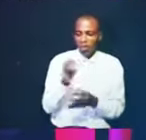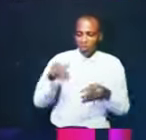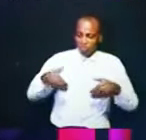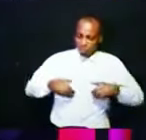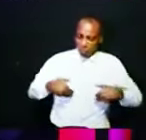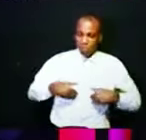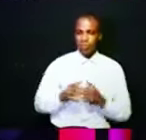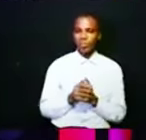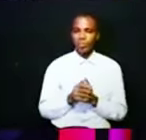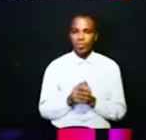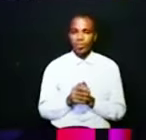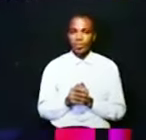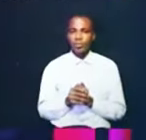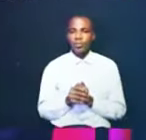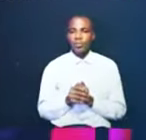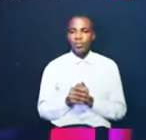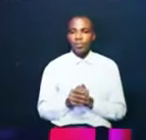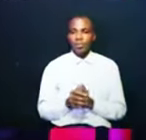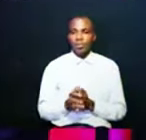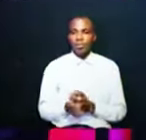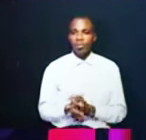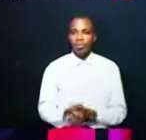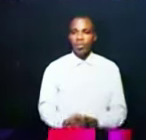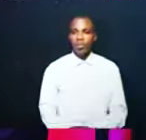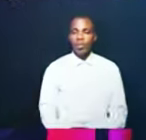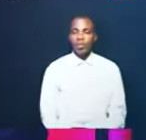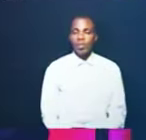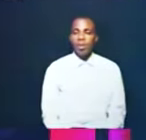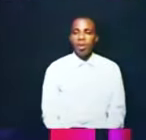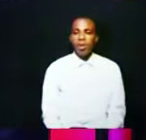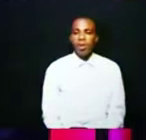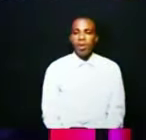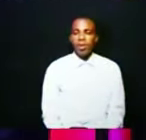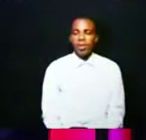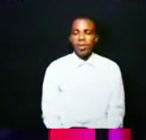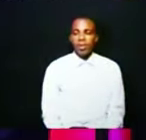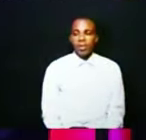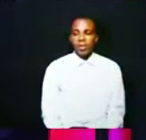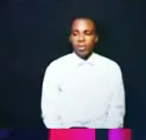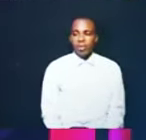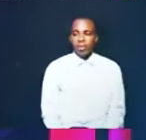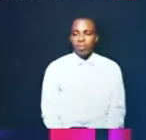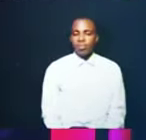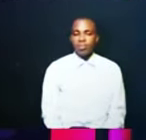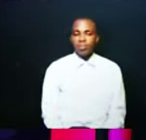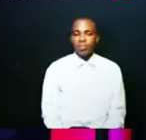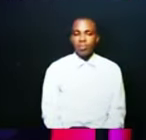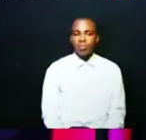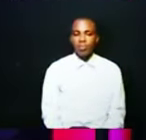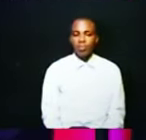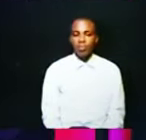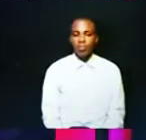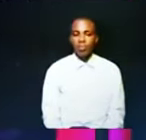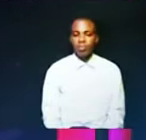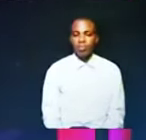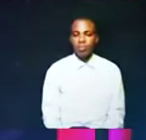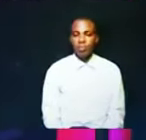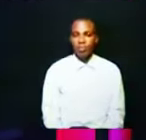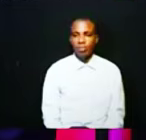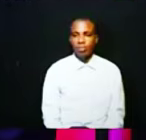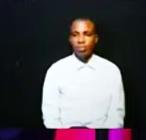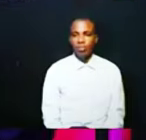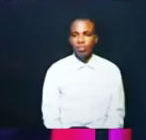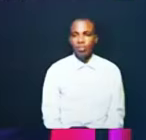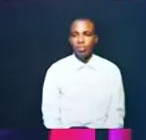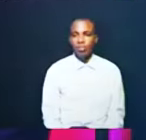honhum na adentri na adentri a se mo bewo emma nyamisuro nyamisuro ewo wo